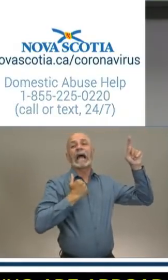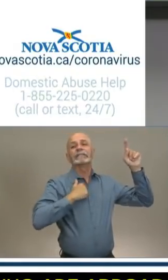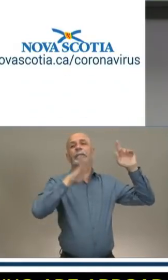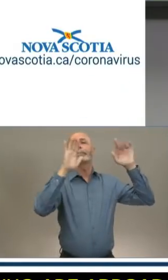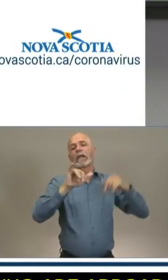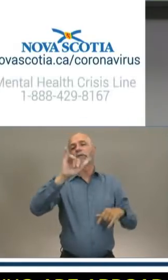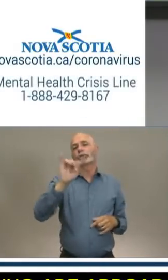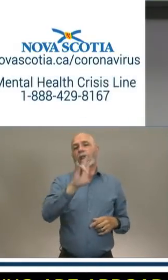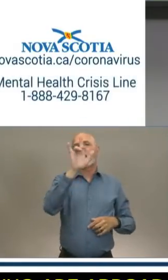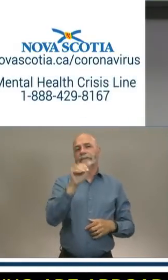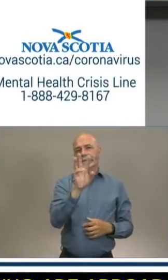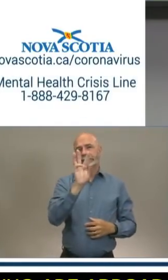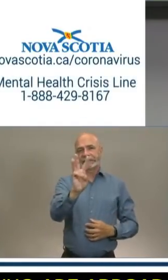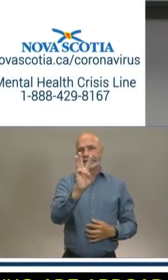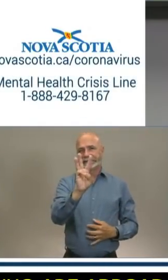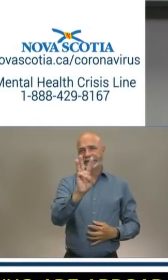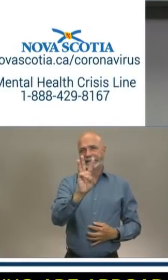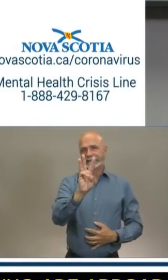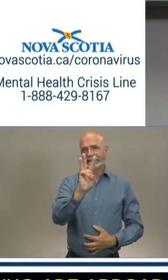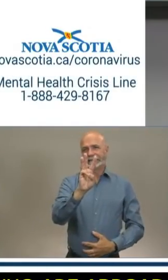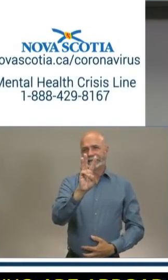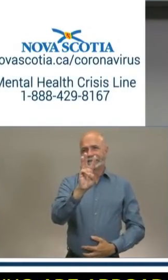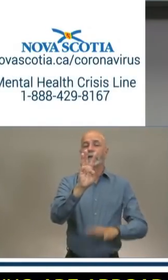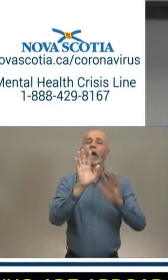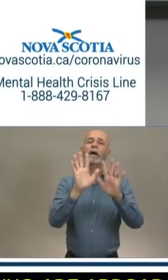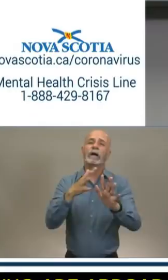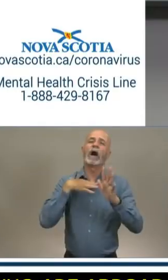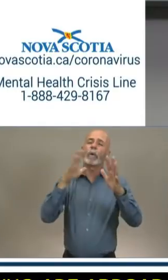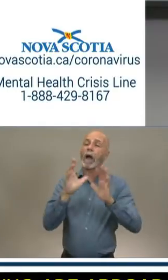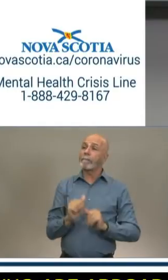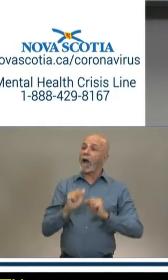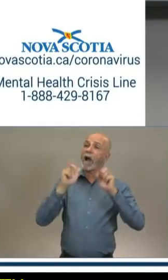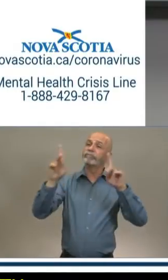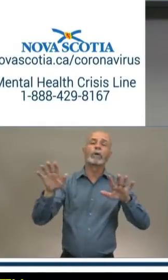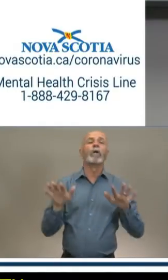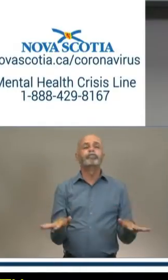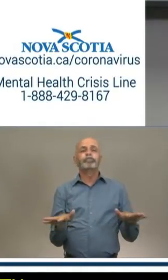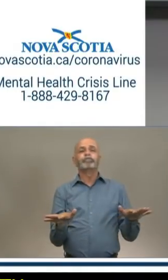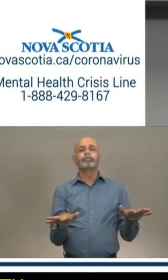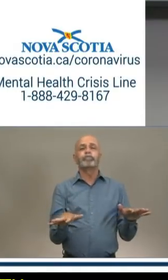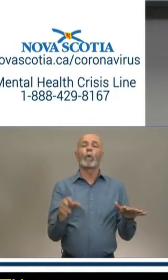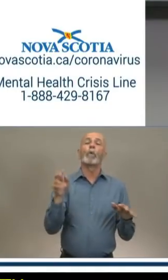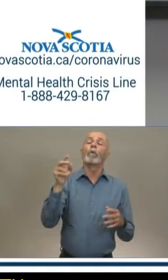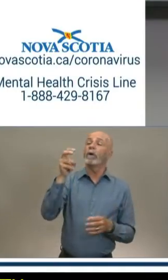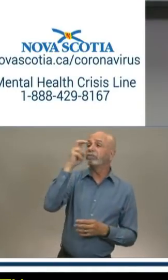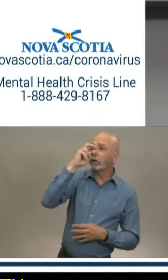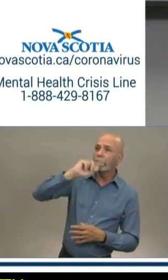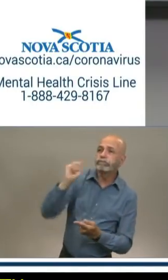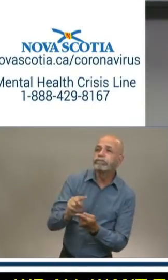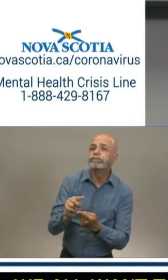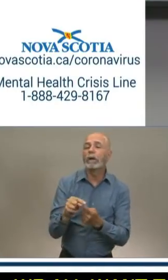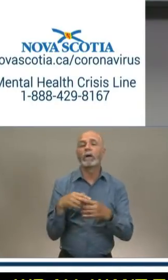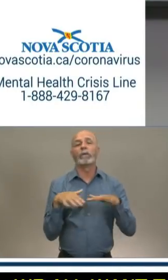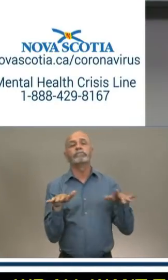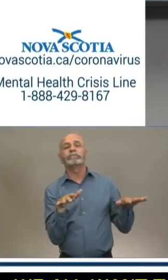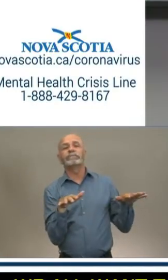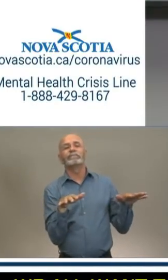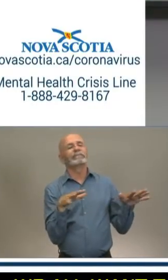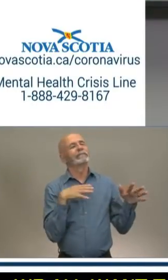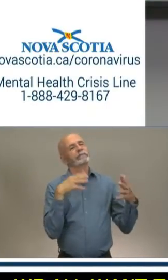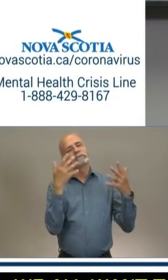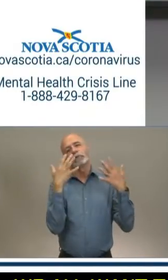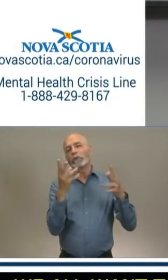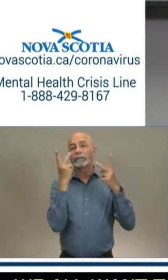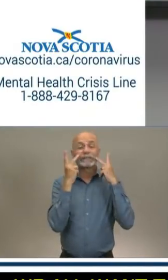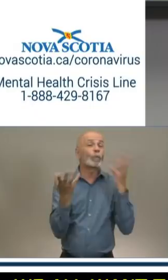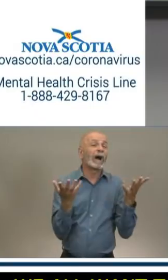We all want to go back to normal. We all want fewer restrictions and more travel, but none of us wants to get more people sick. Public